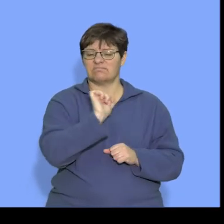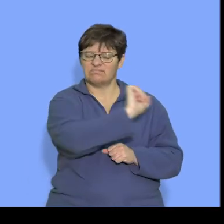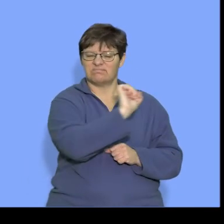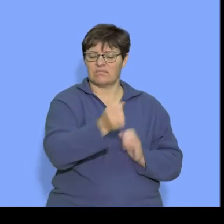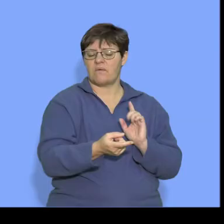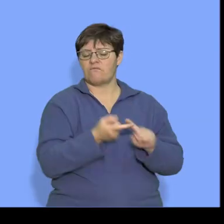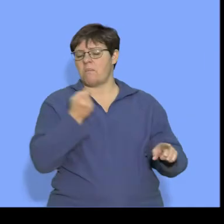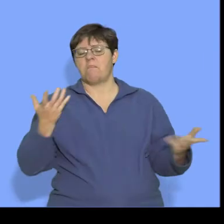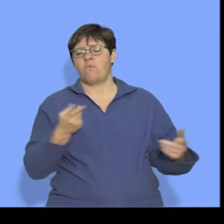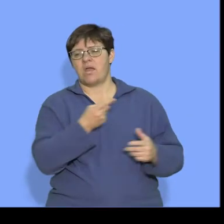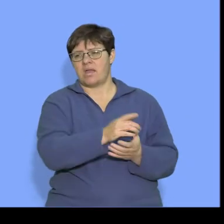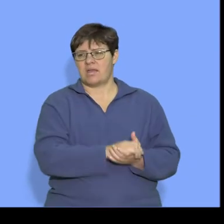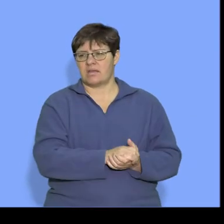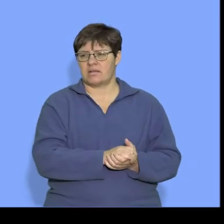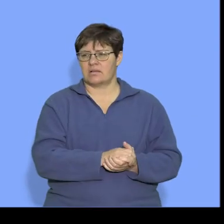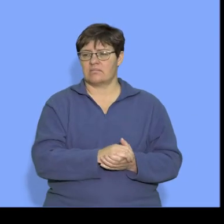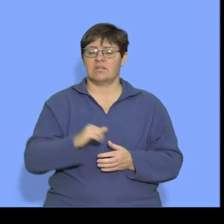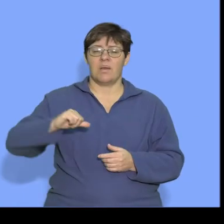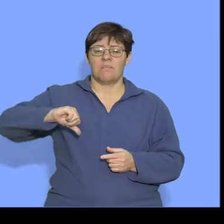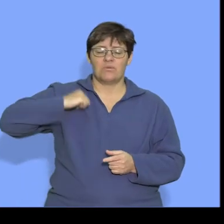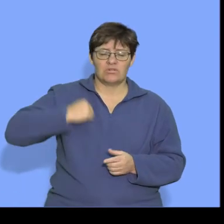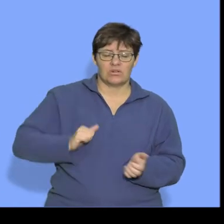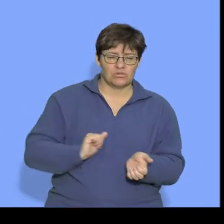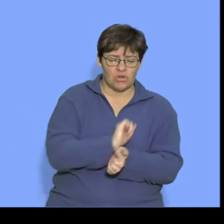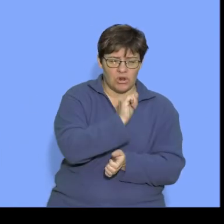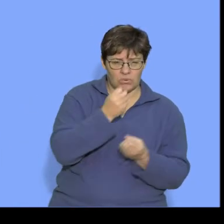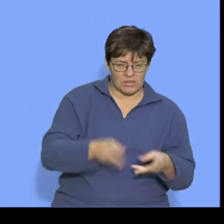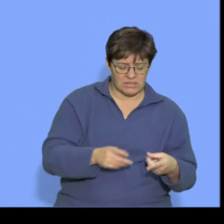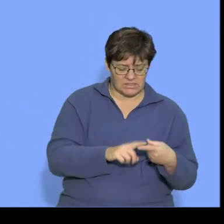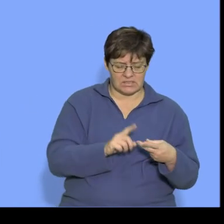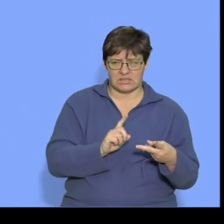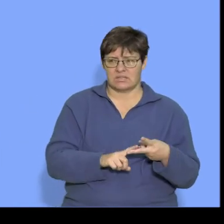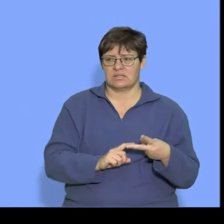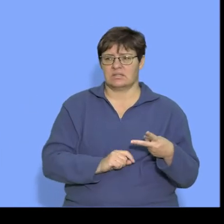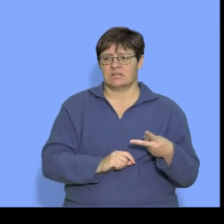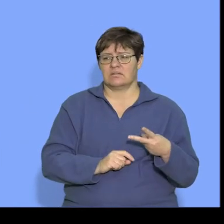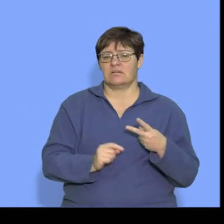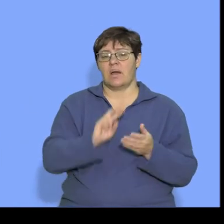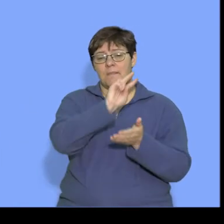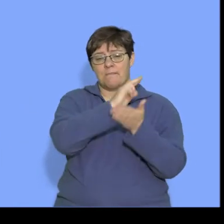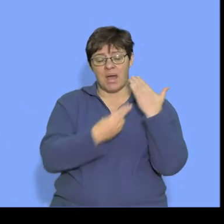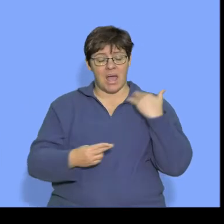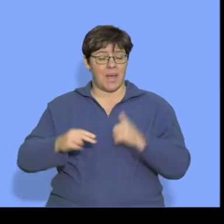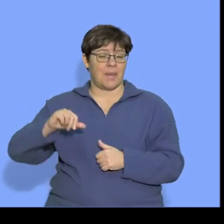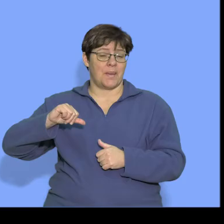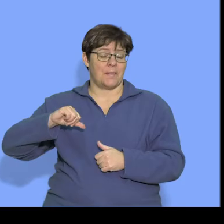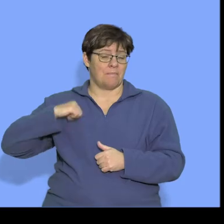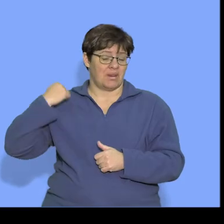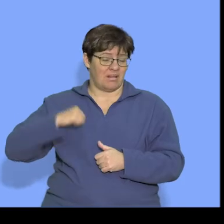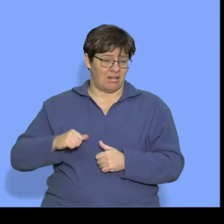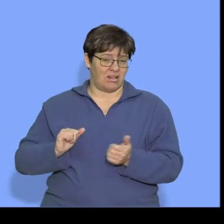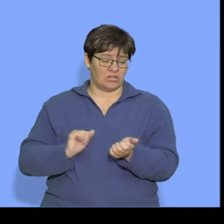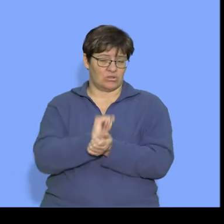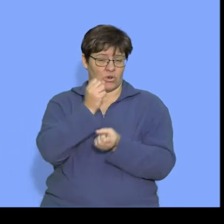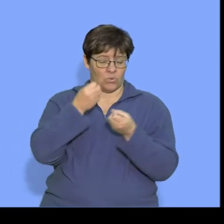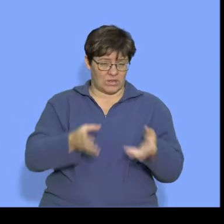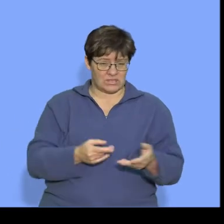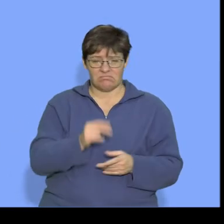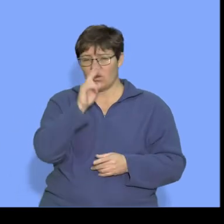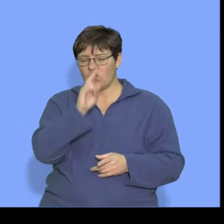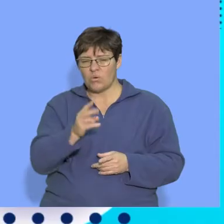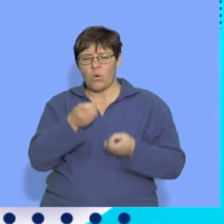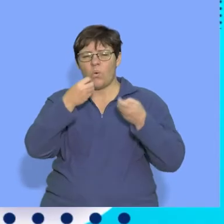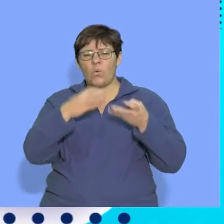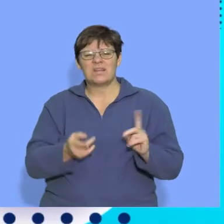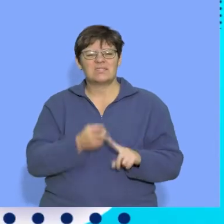type. So we have municipal solid waste, we have biomedical solid waste. So currently we're looking at all the waste products